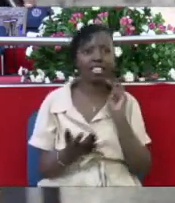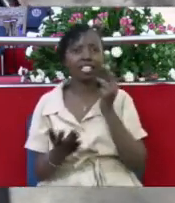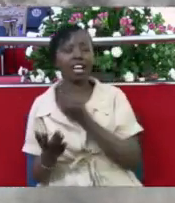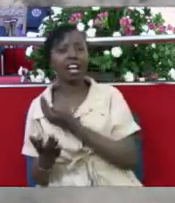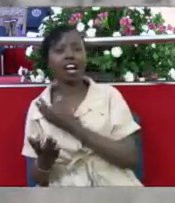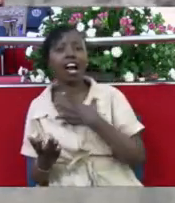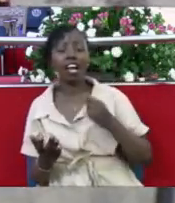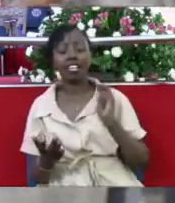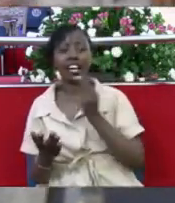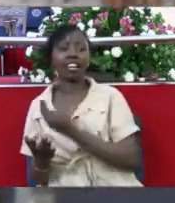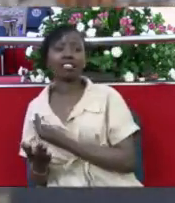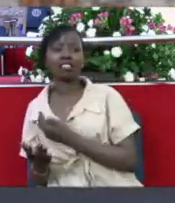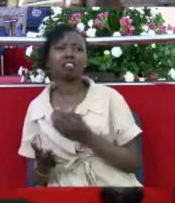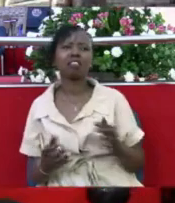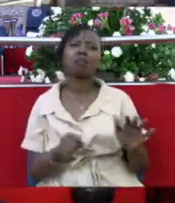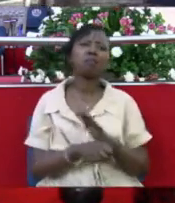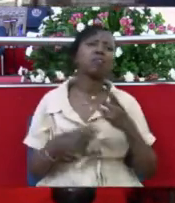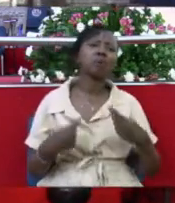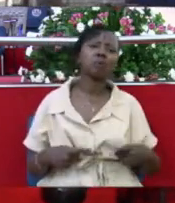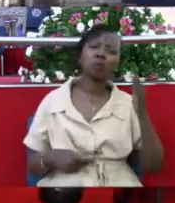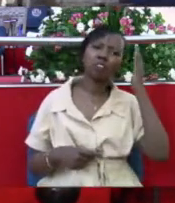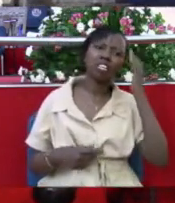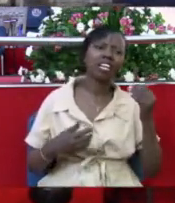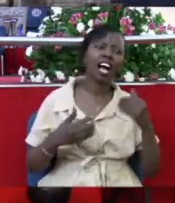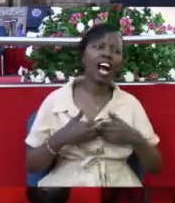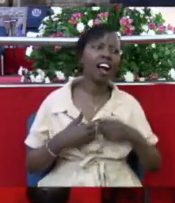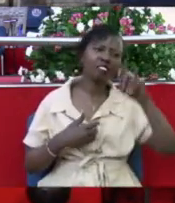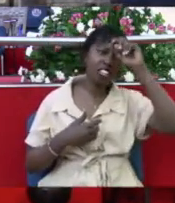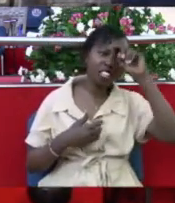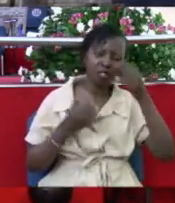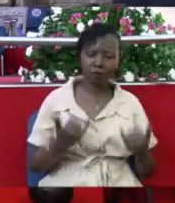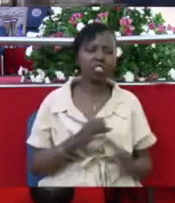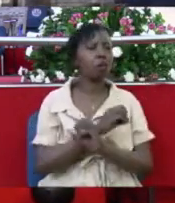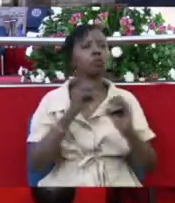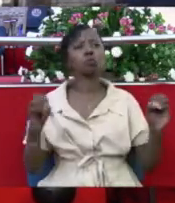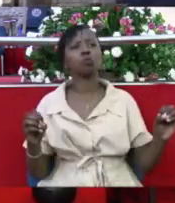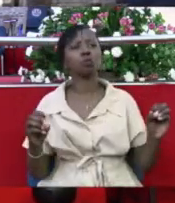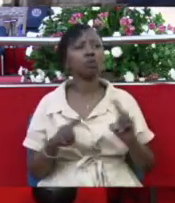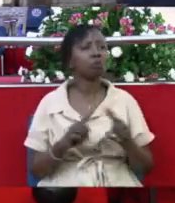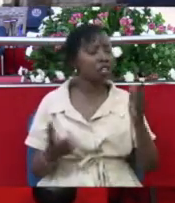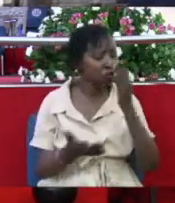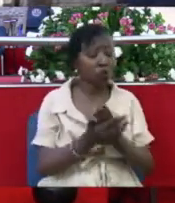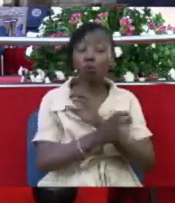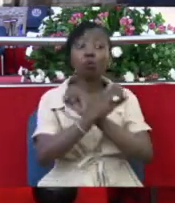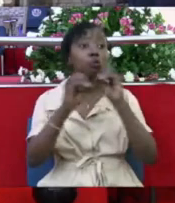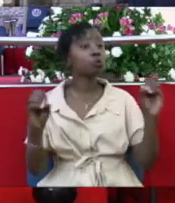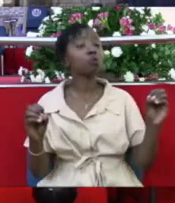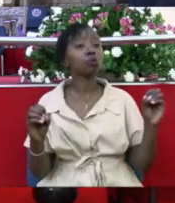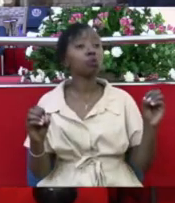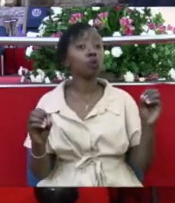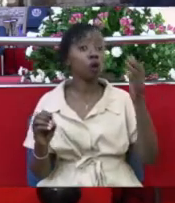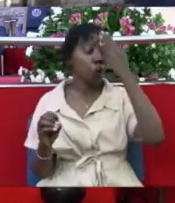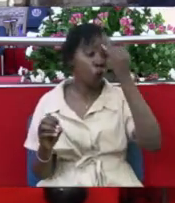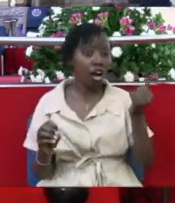Egypt for you to be saved from. Wengine wenu mngedhania hakuna Misri ya wewe kukombolewa ama kuokolewa. But that is not true. Lakini sio kweli. Because your